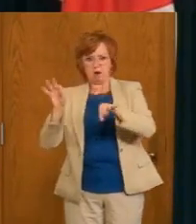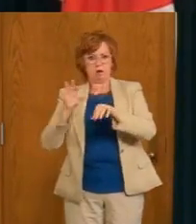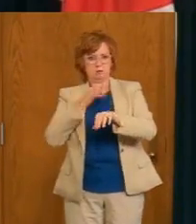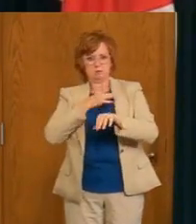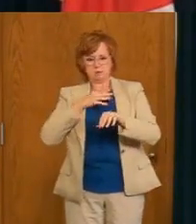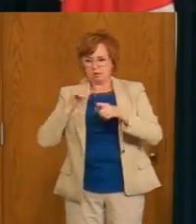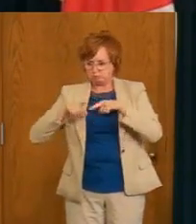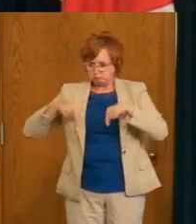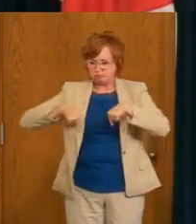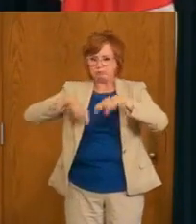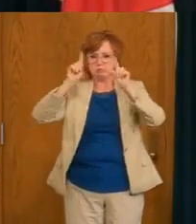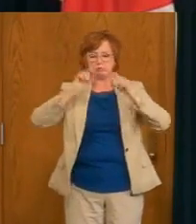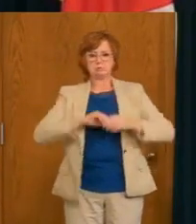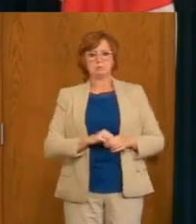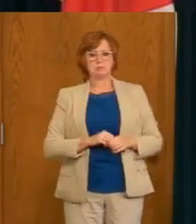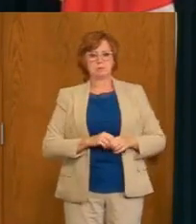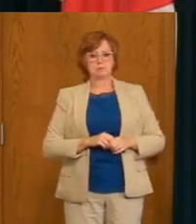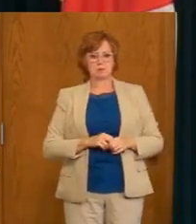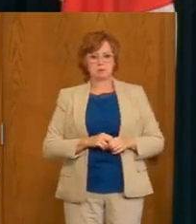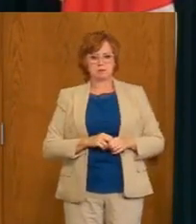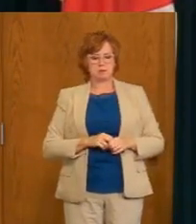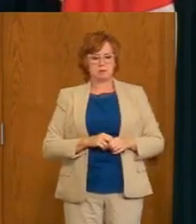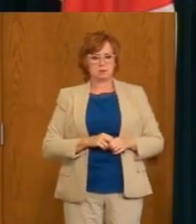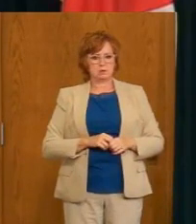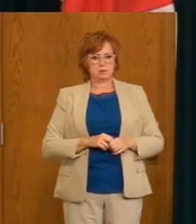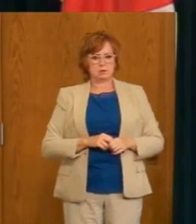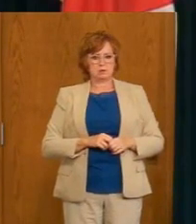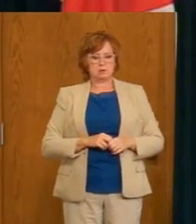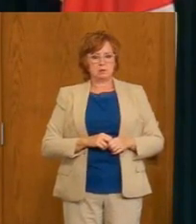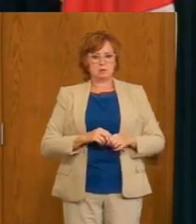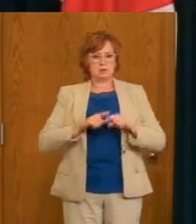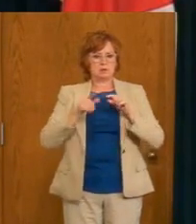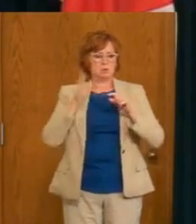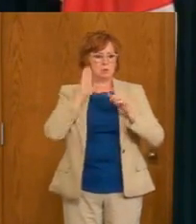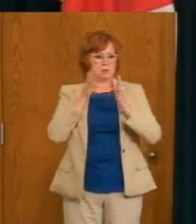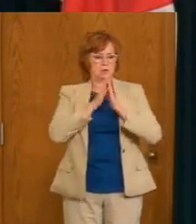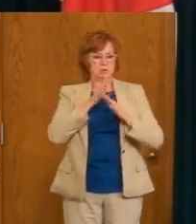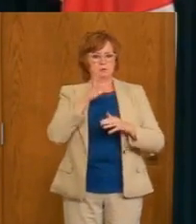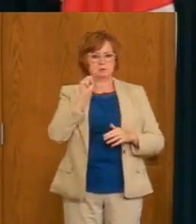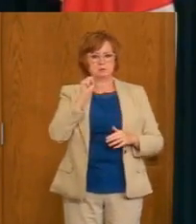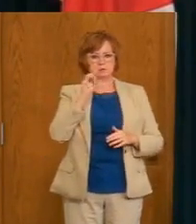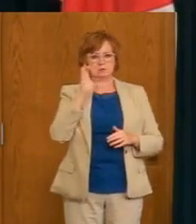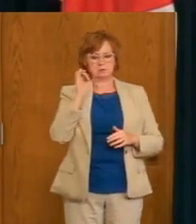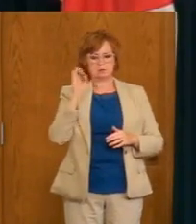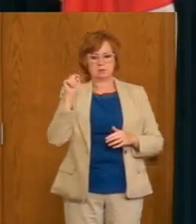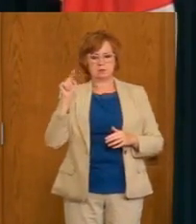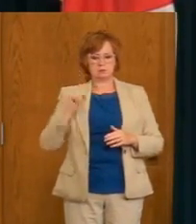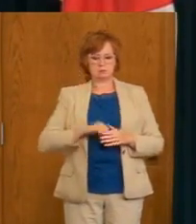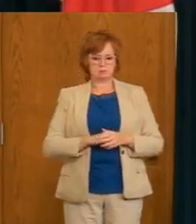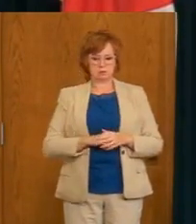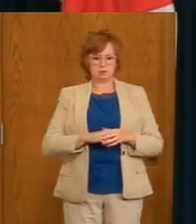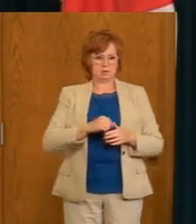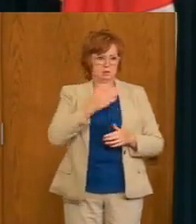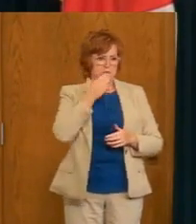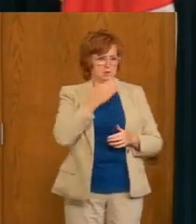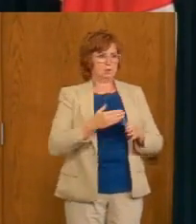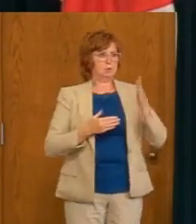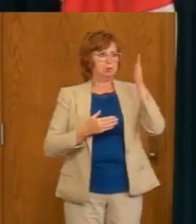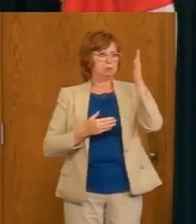Even last year, the SHA went out of its way to provide surge support for testing and other matters. But again,